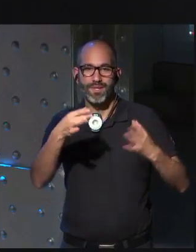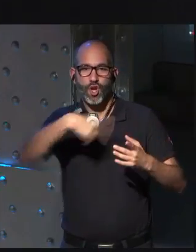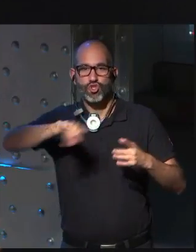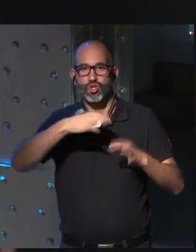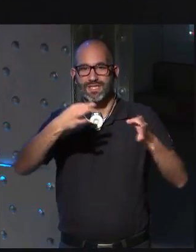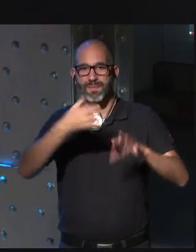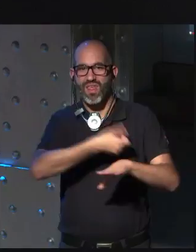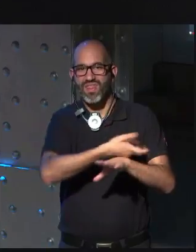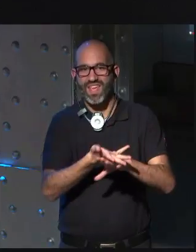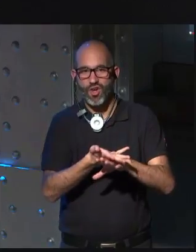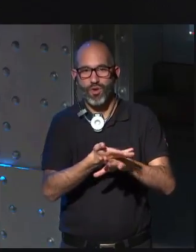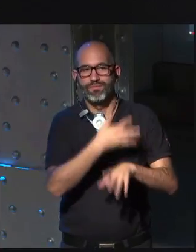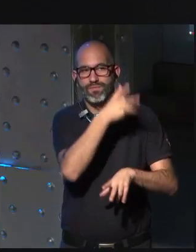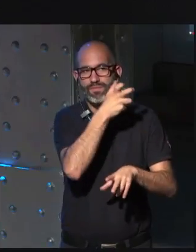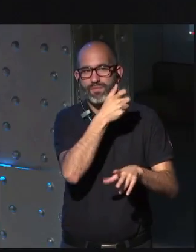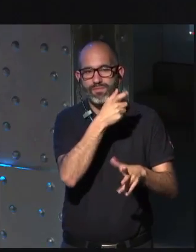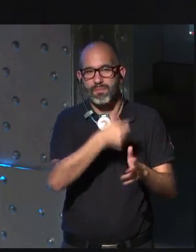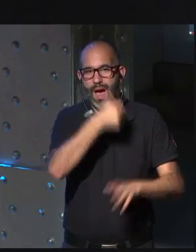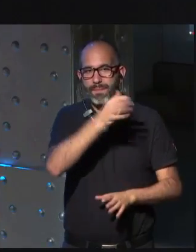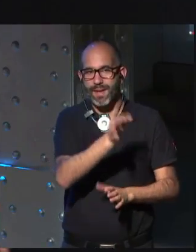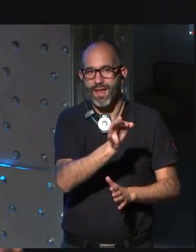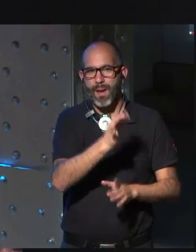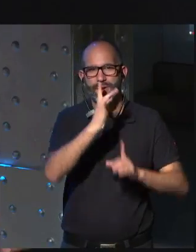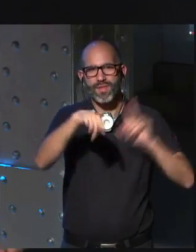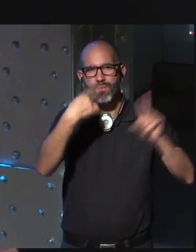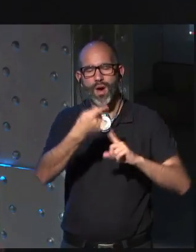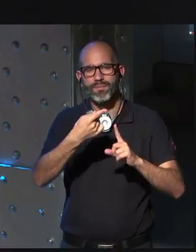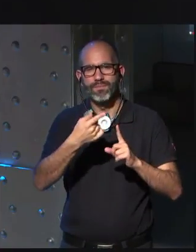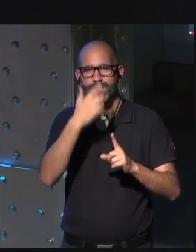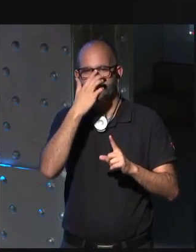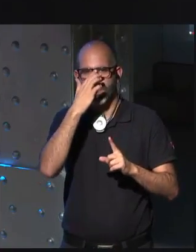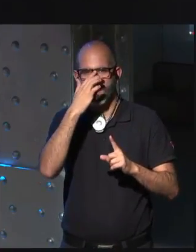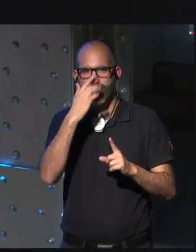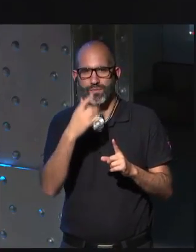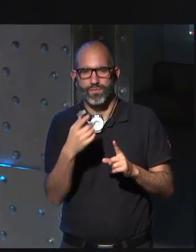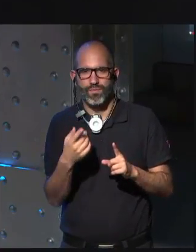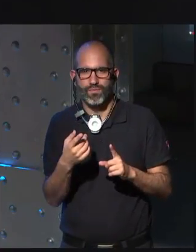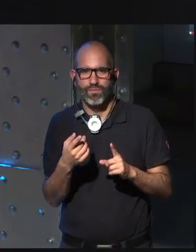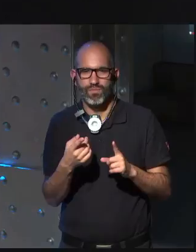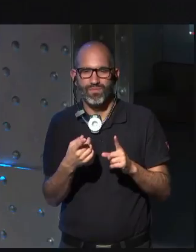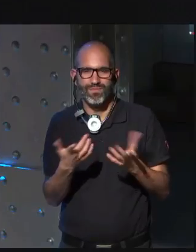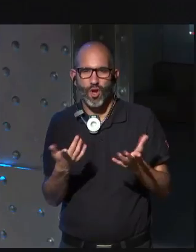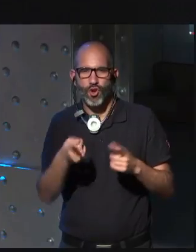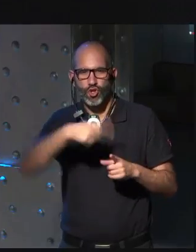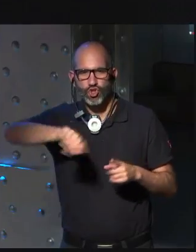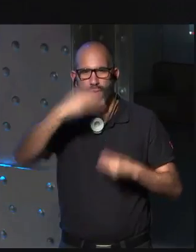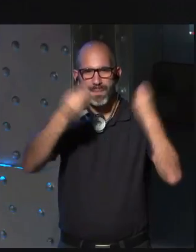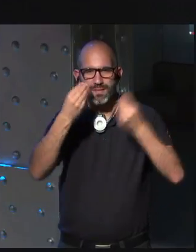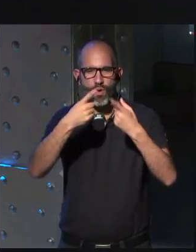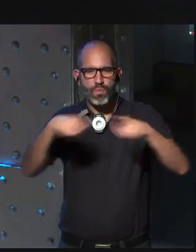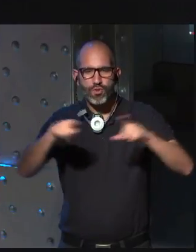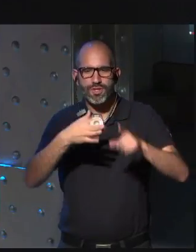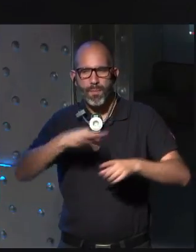I guess the main reference would be records that already exist for creating music based on them. And we might think that some part